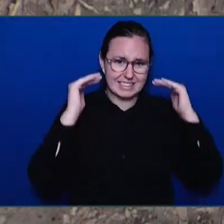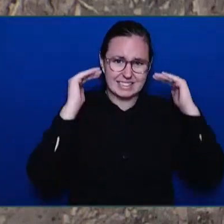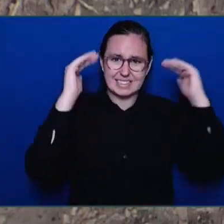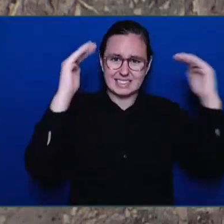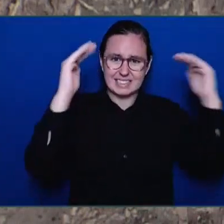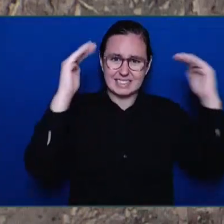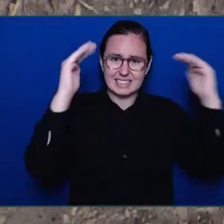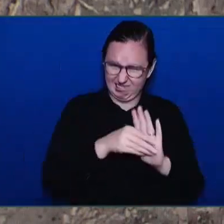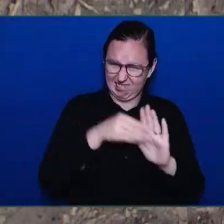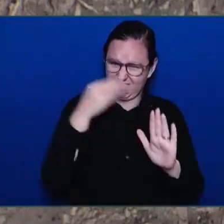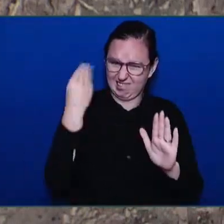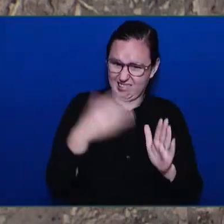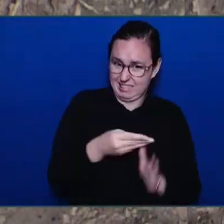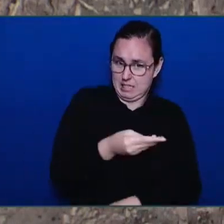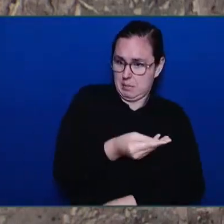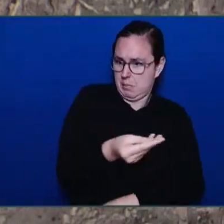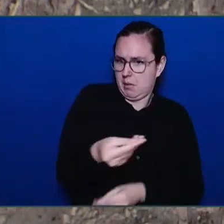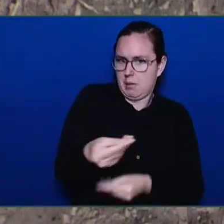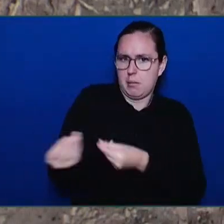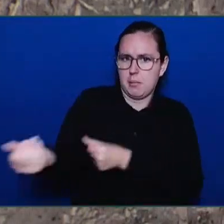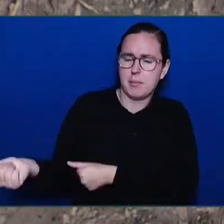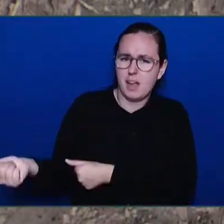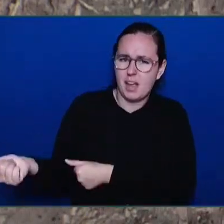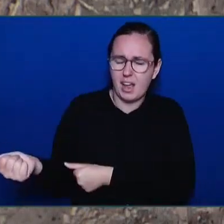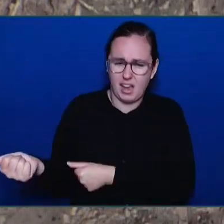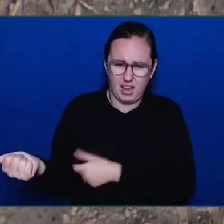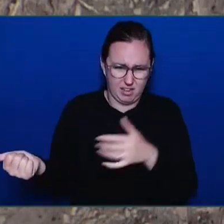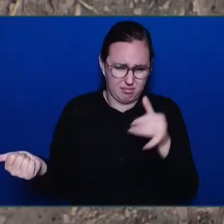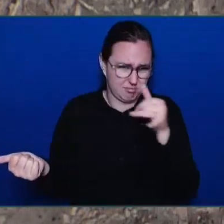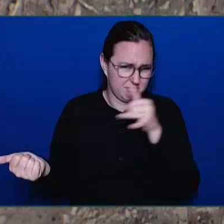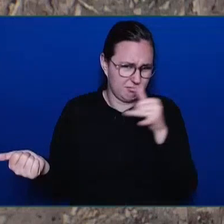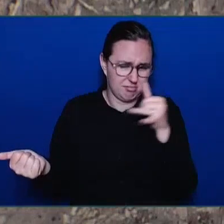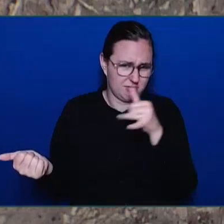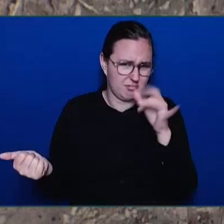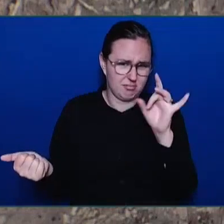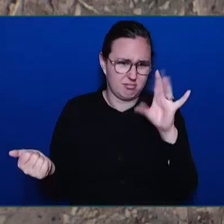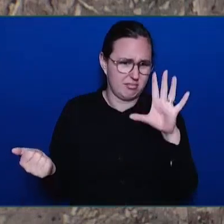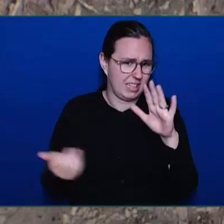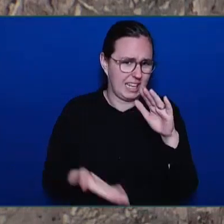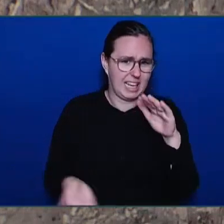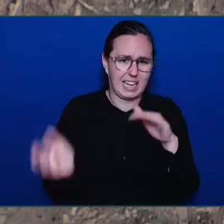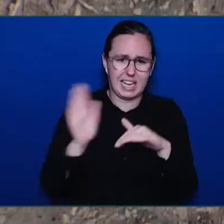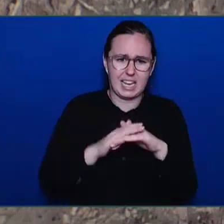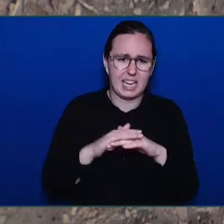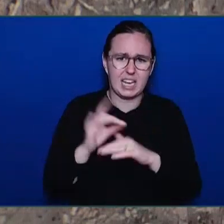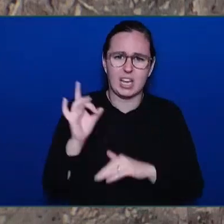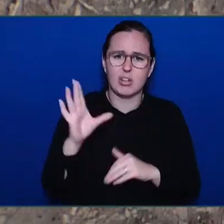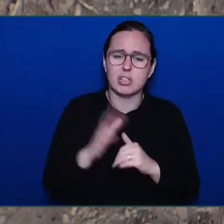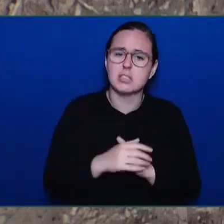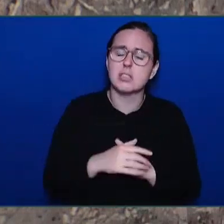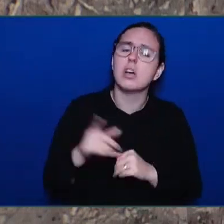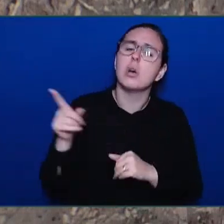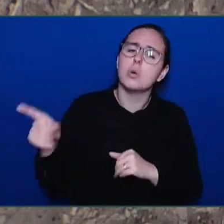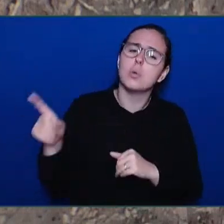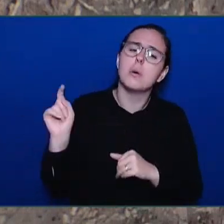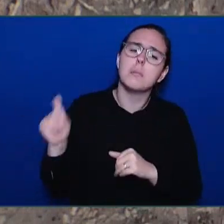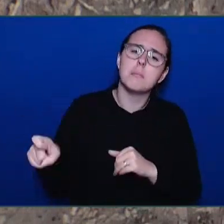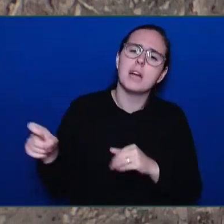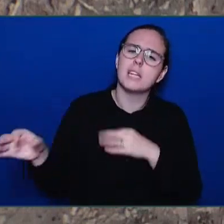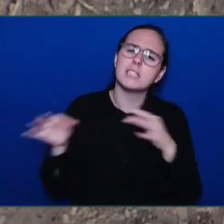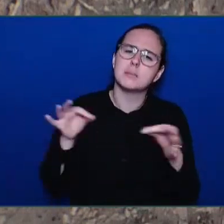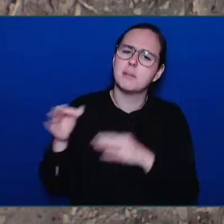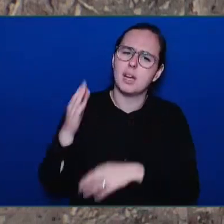Mr. Speaker. The Premier must explain his failure to protect Surrey taxpayers. So when will the Premier stop